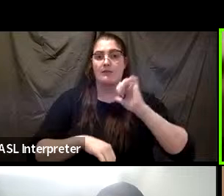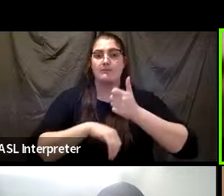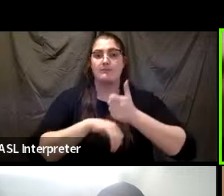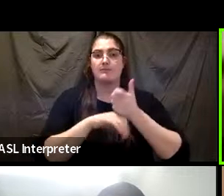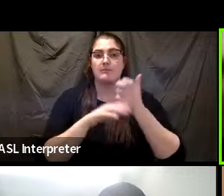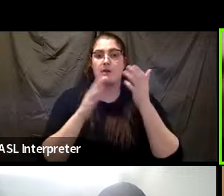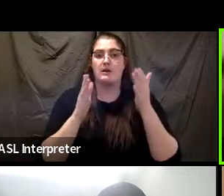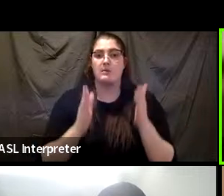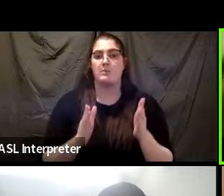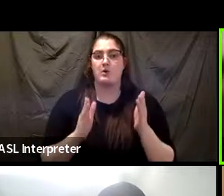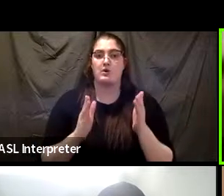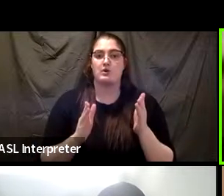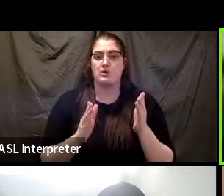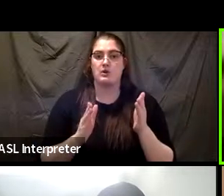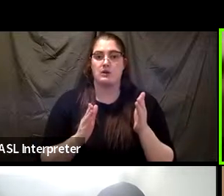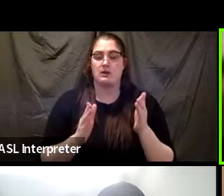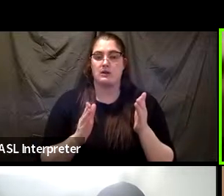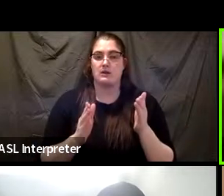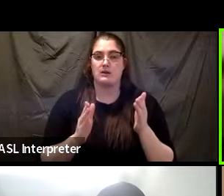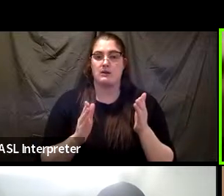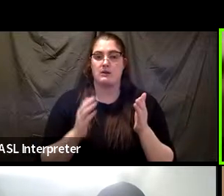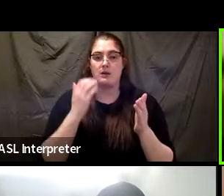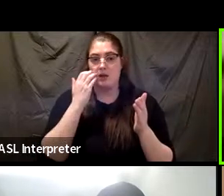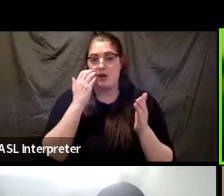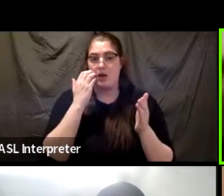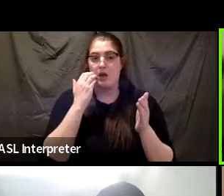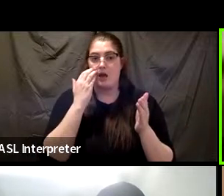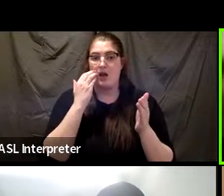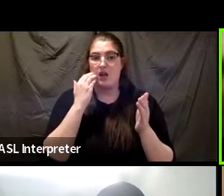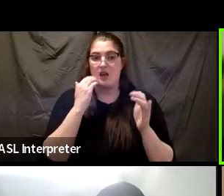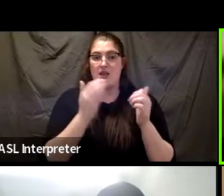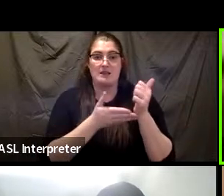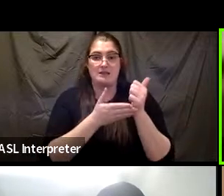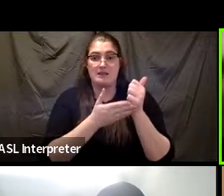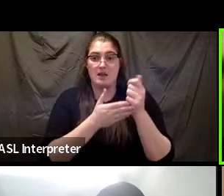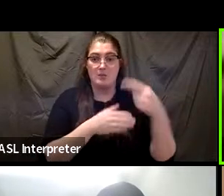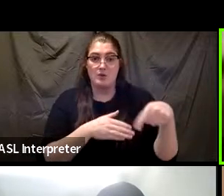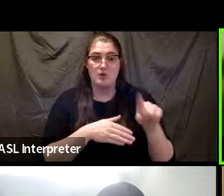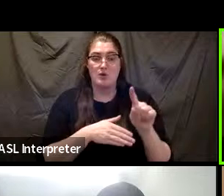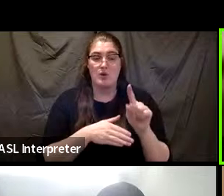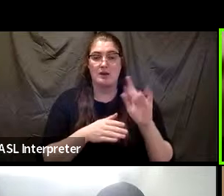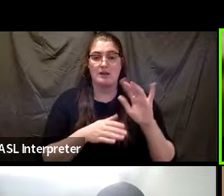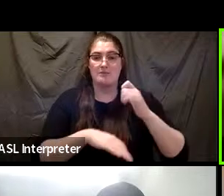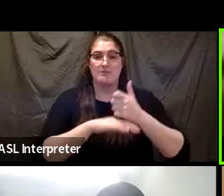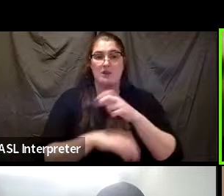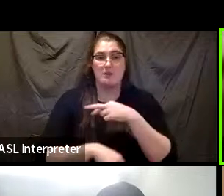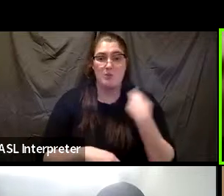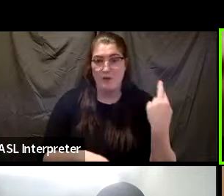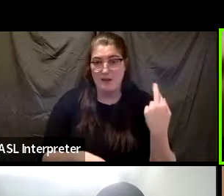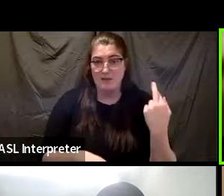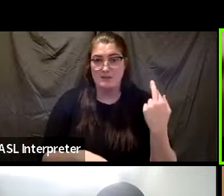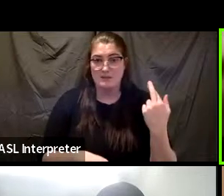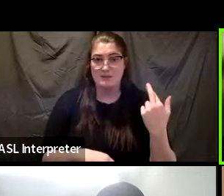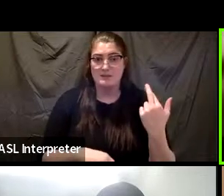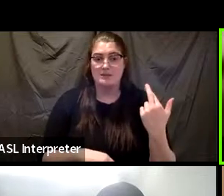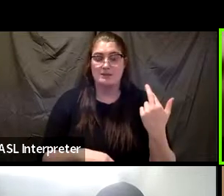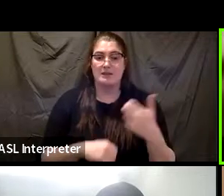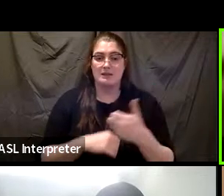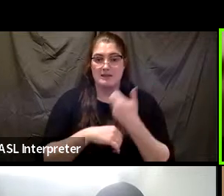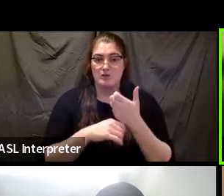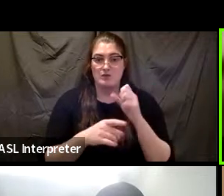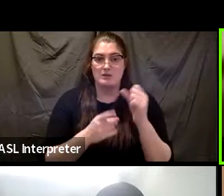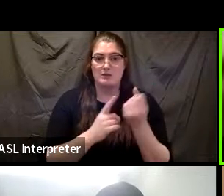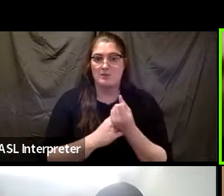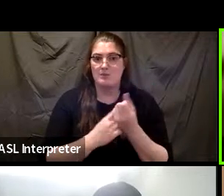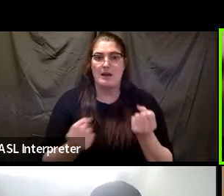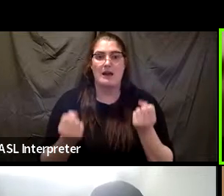that has the is helping you all? Is that putting them in danger? And how